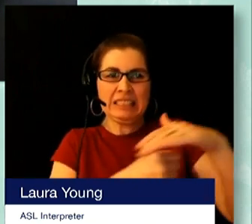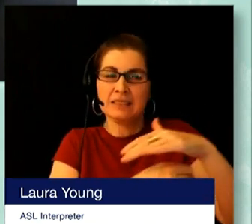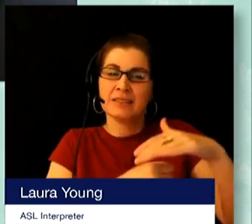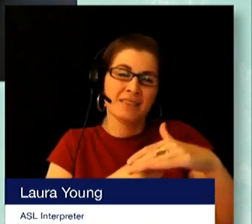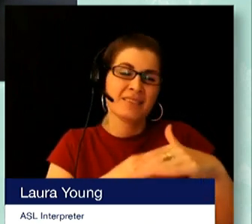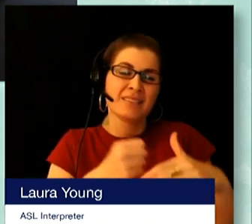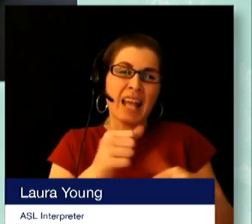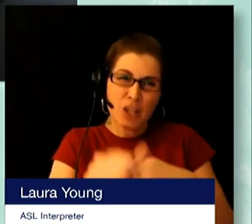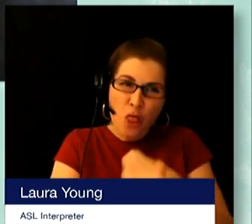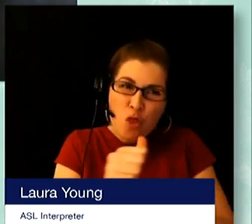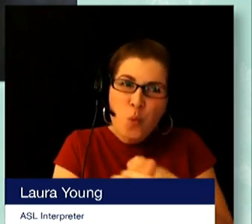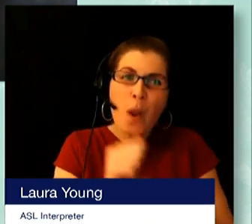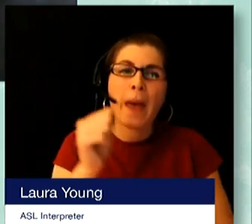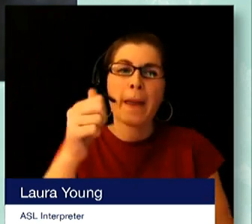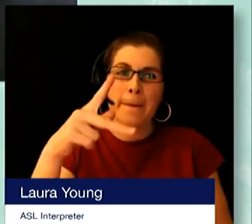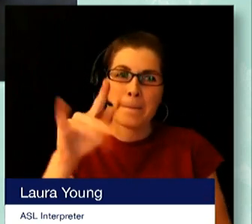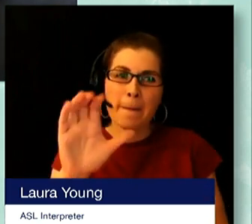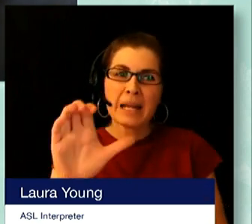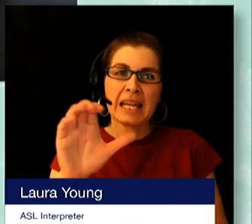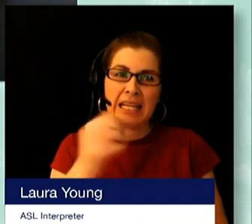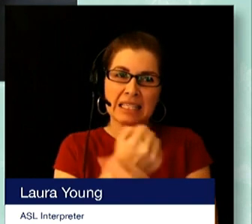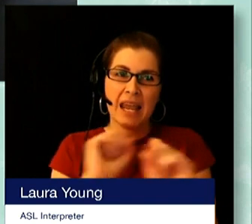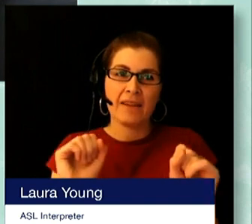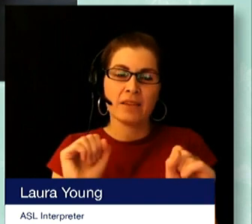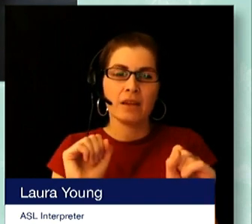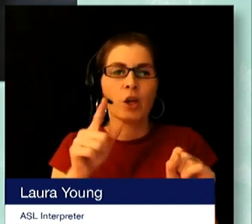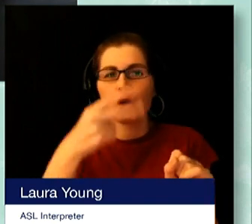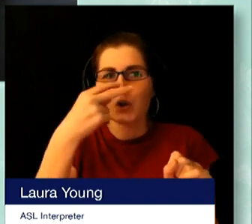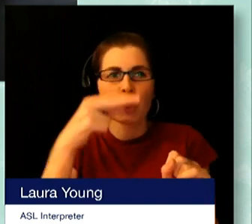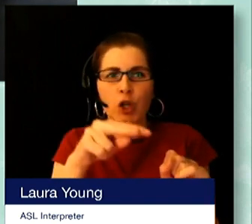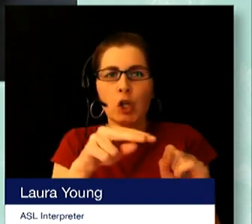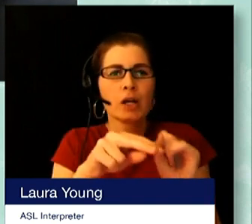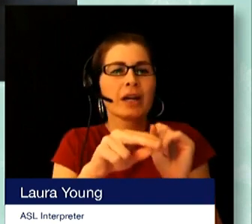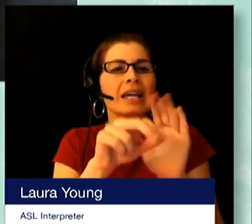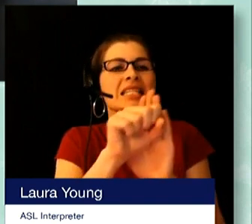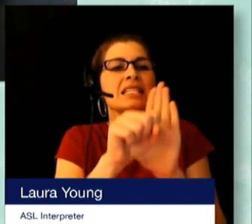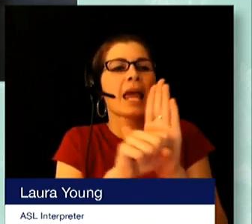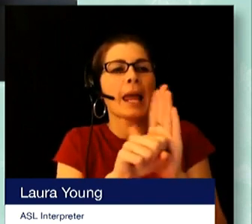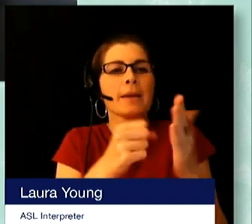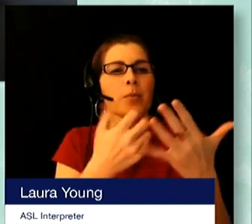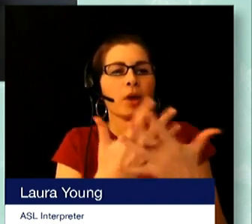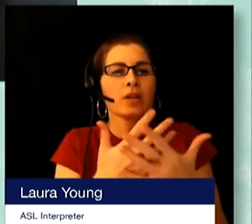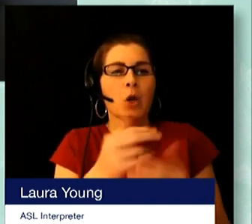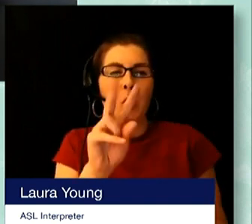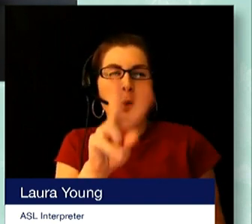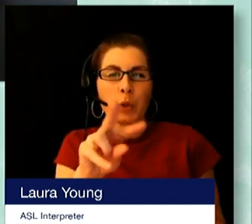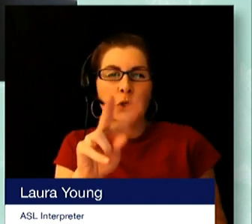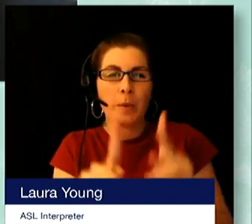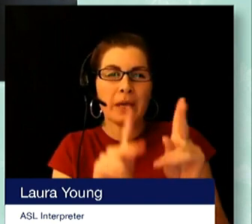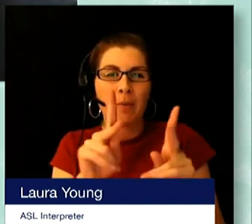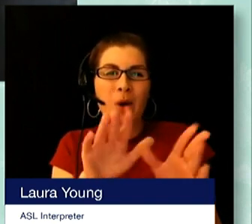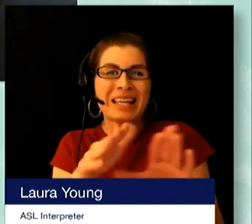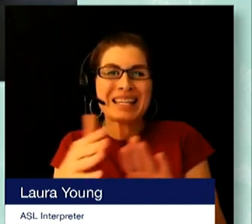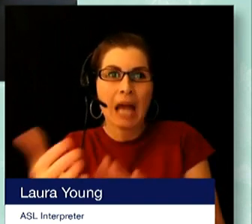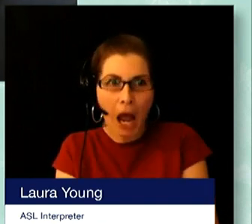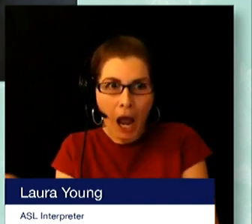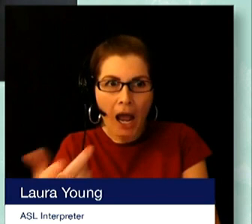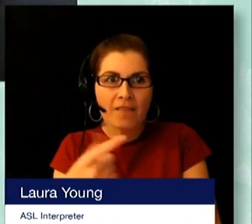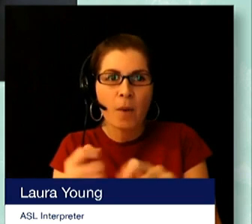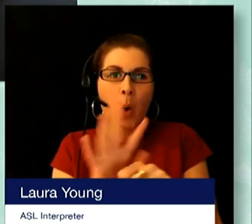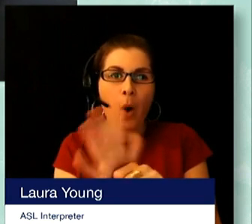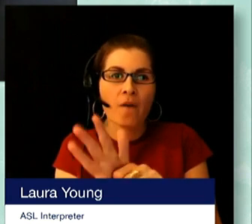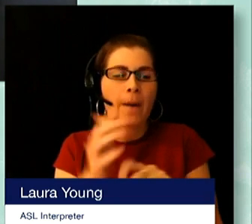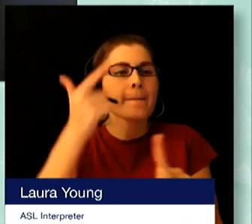we know that because you don't need to look any further than San Quentin State Prison. We've had 22 people die from COVID because the Department